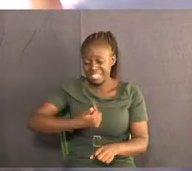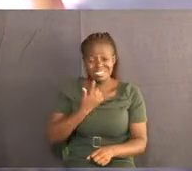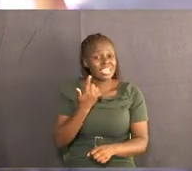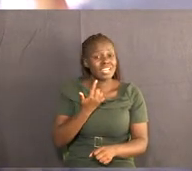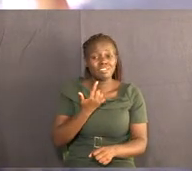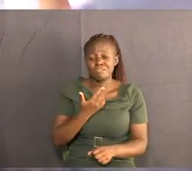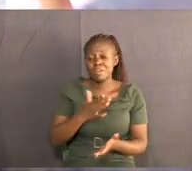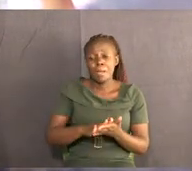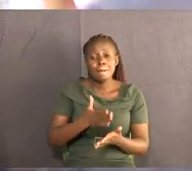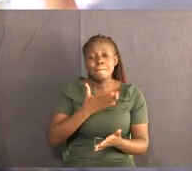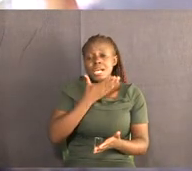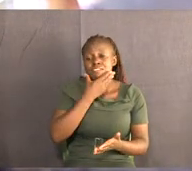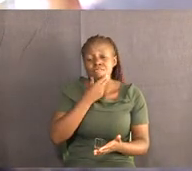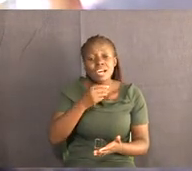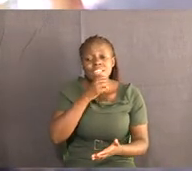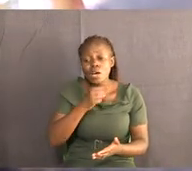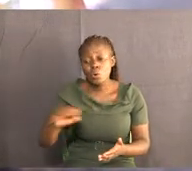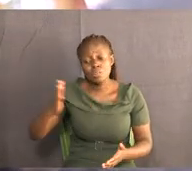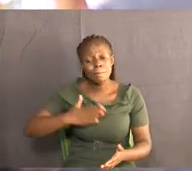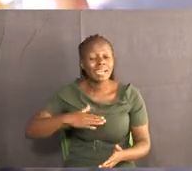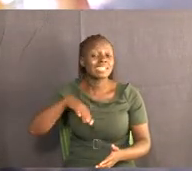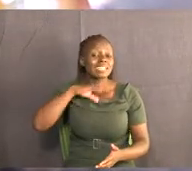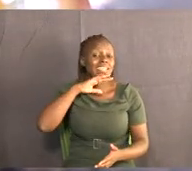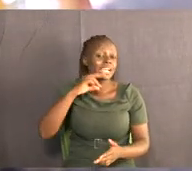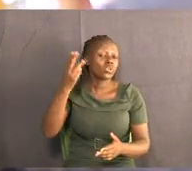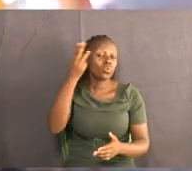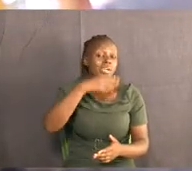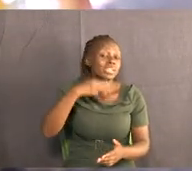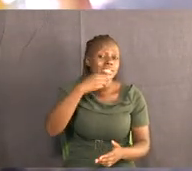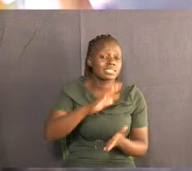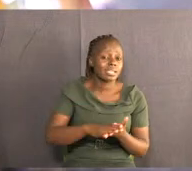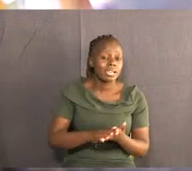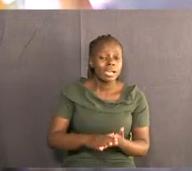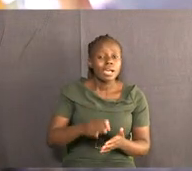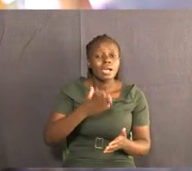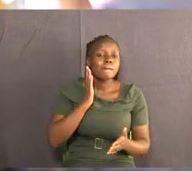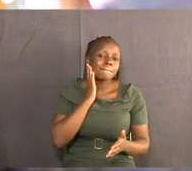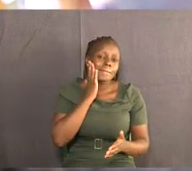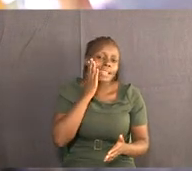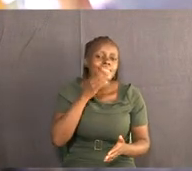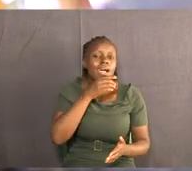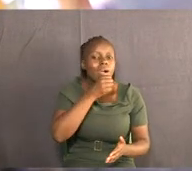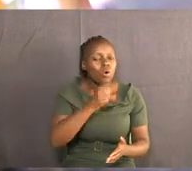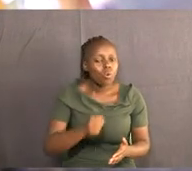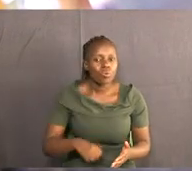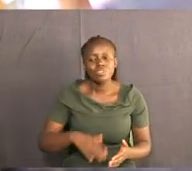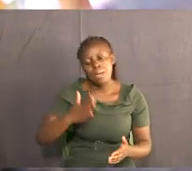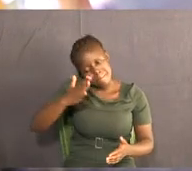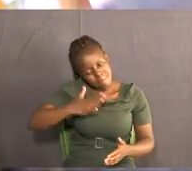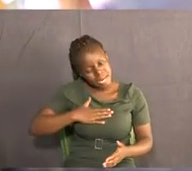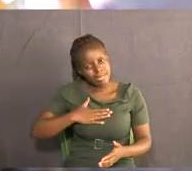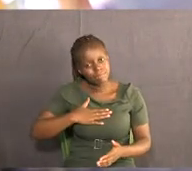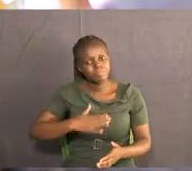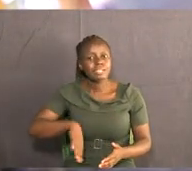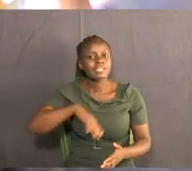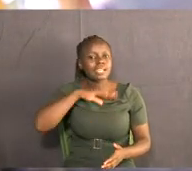my grandfather, who we buried on Wednesday. His wife died in December 5th last year, who happens to be my grandmother. There's